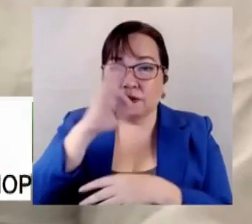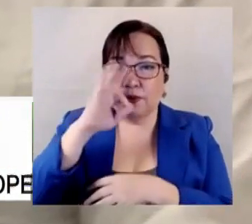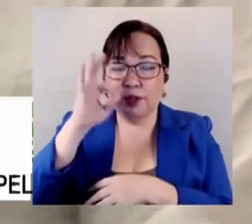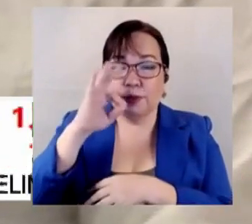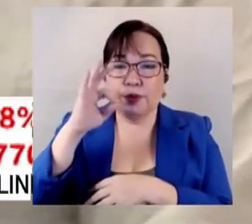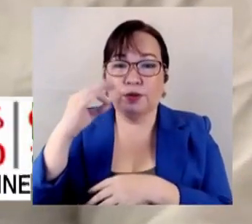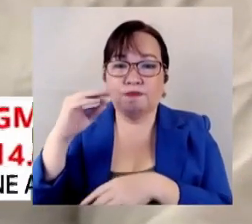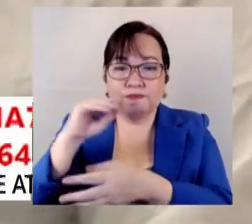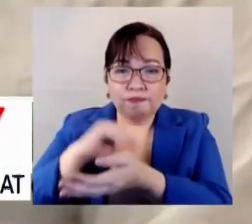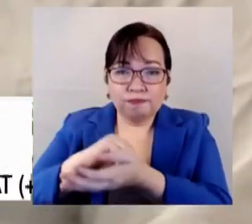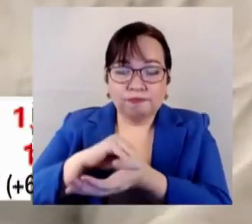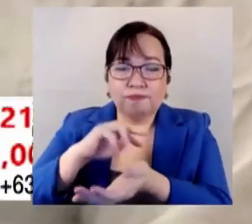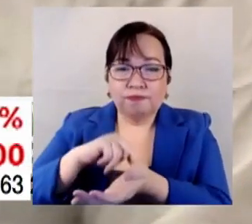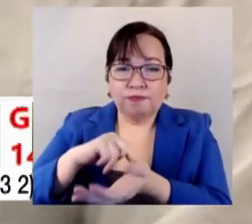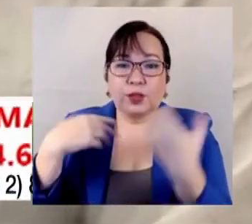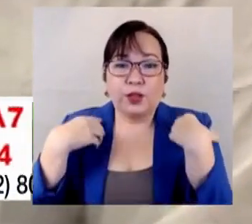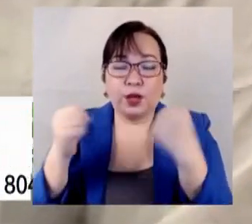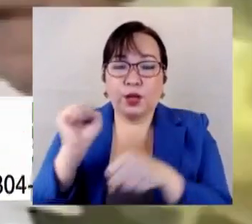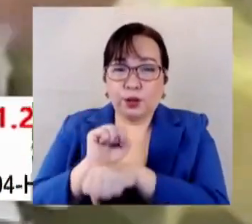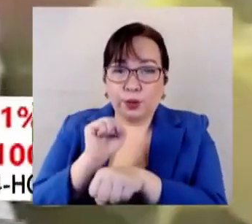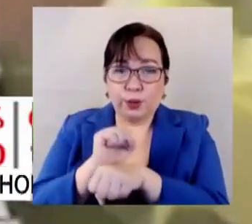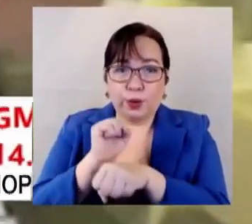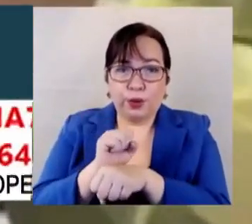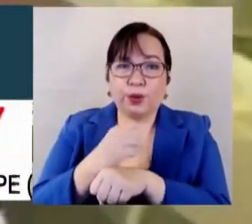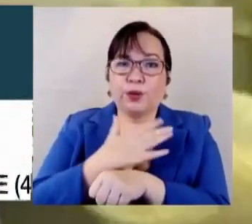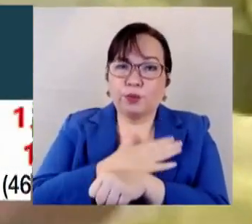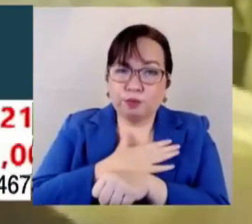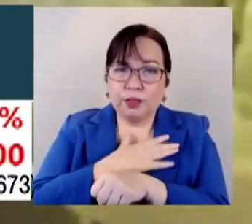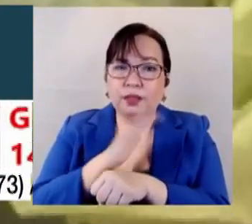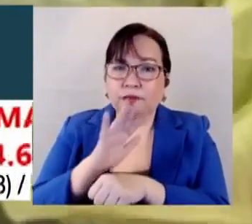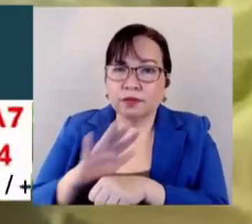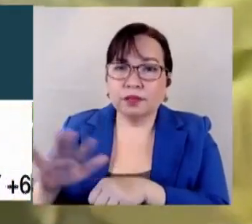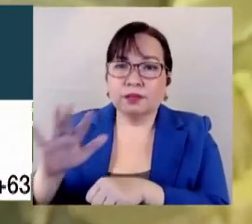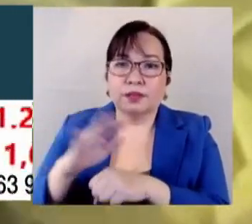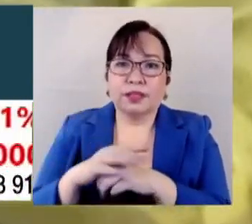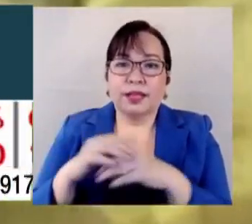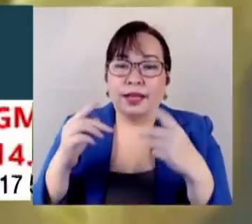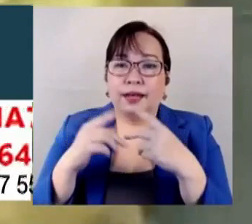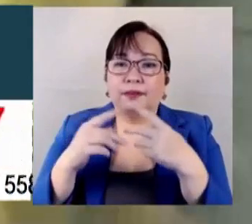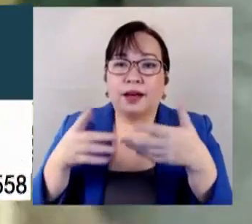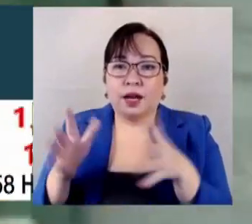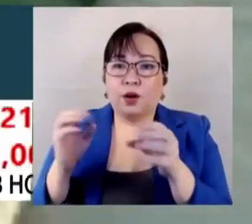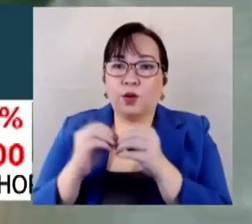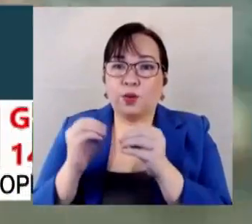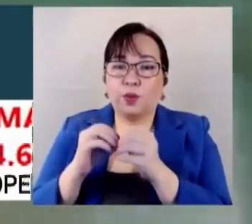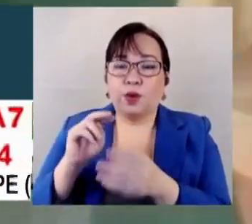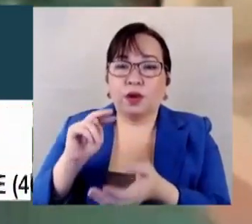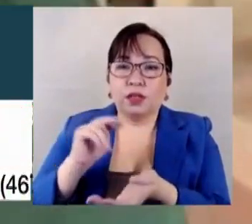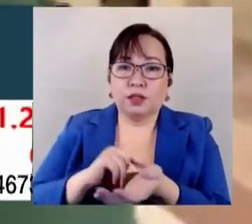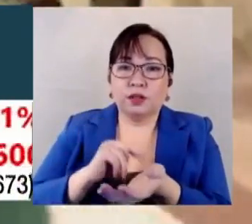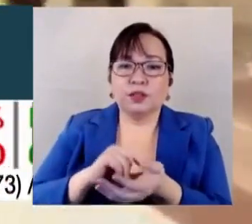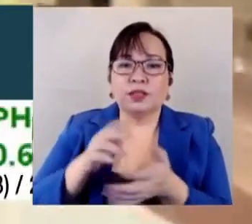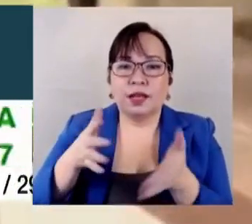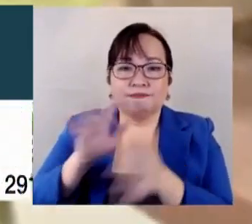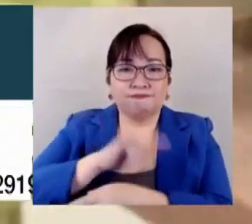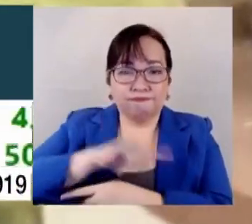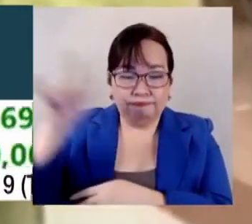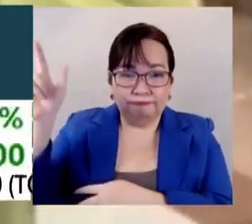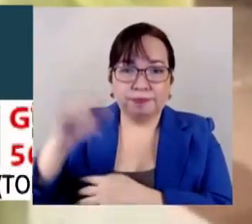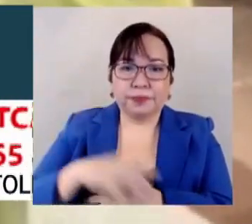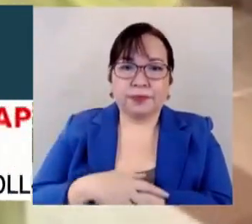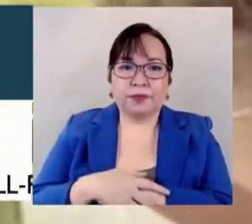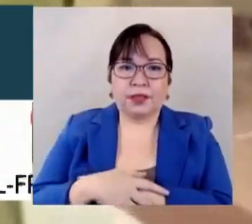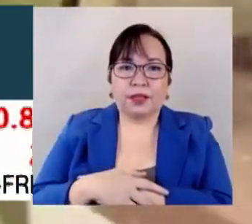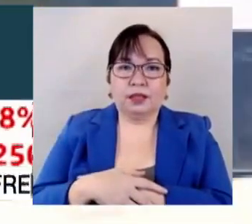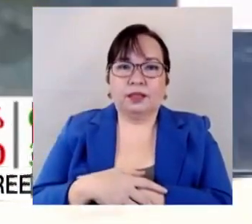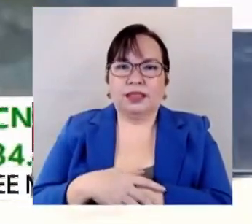amid calls from those in the medical profession to increase the allowed number of nurses being sent overseas. The cap, which has been set